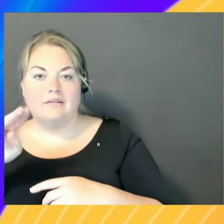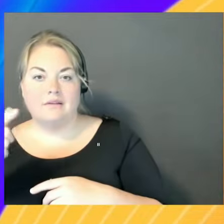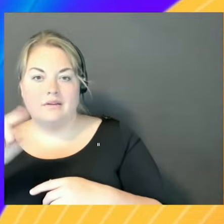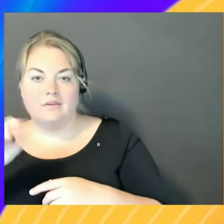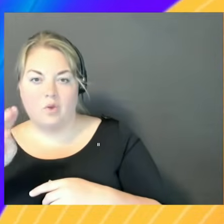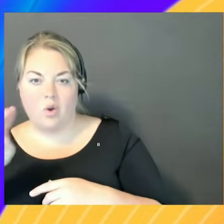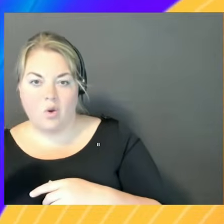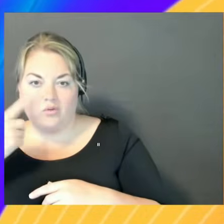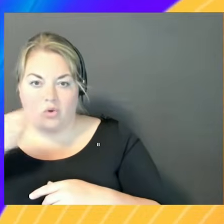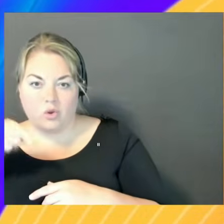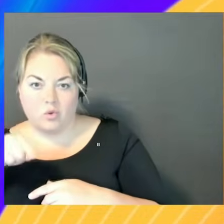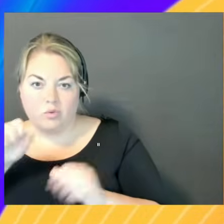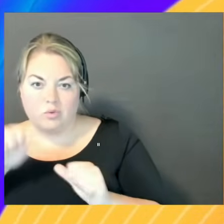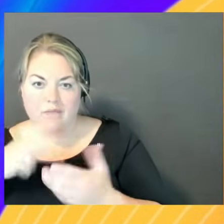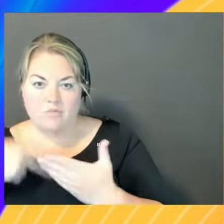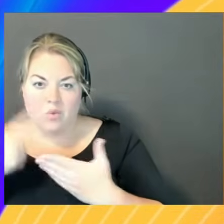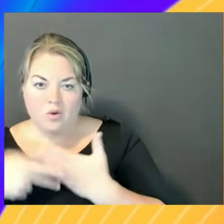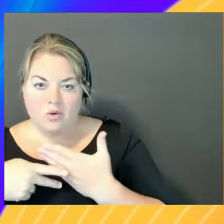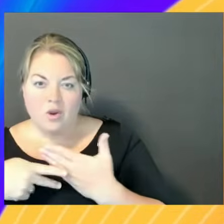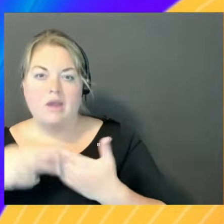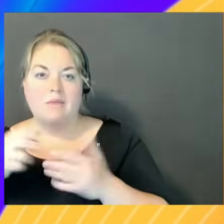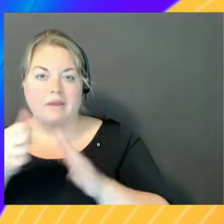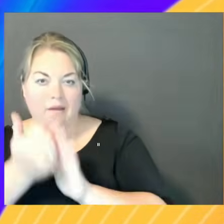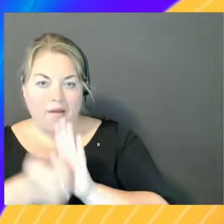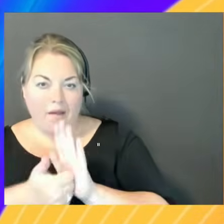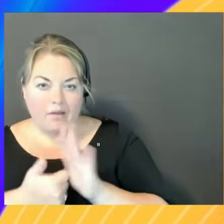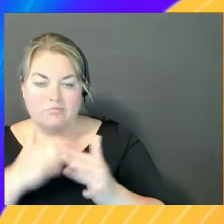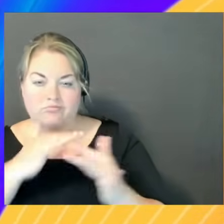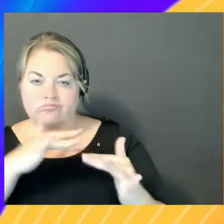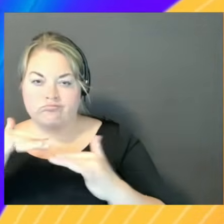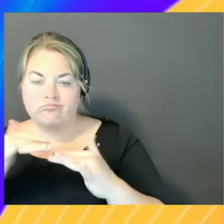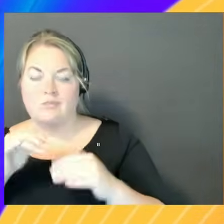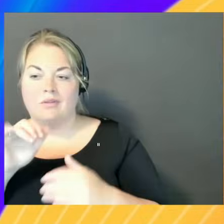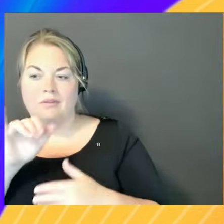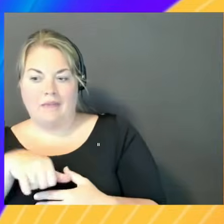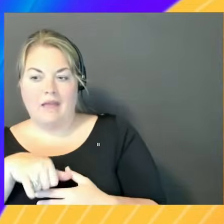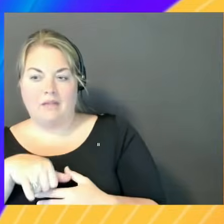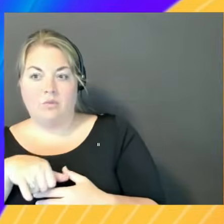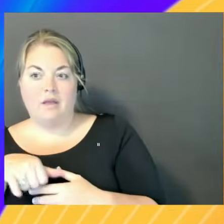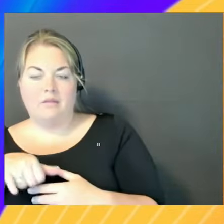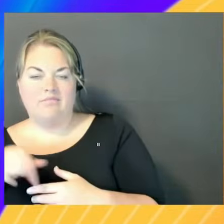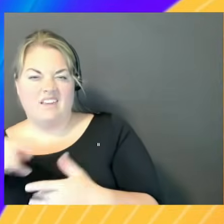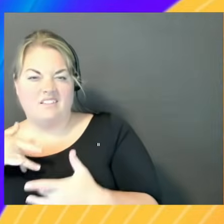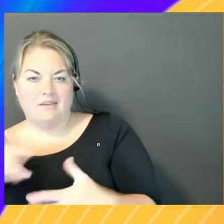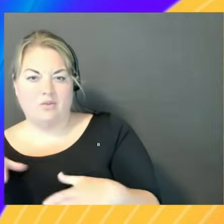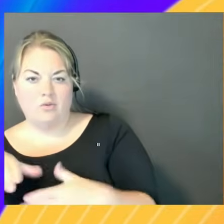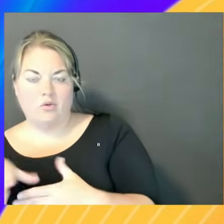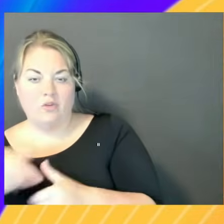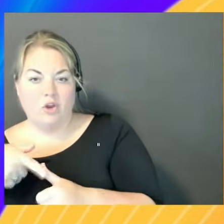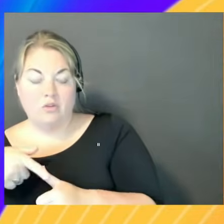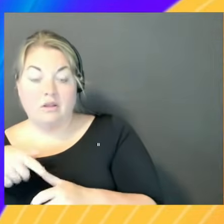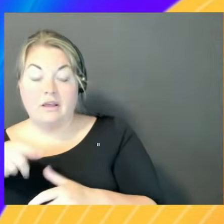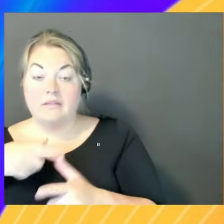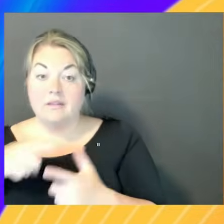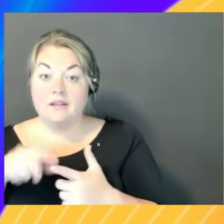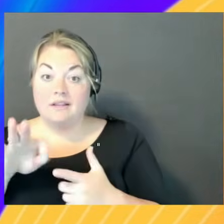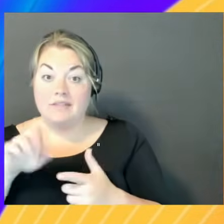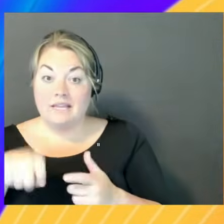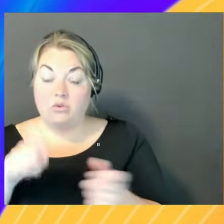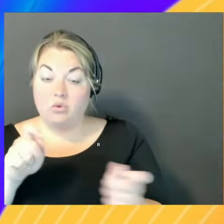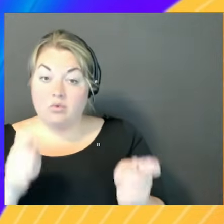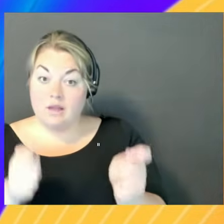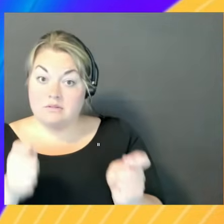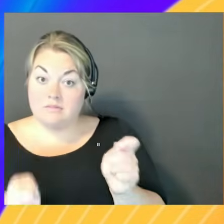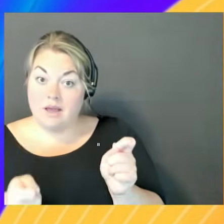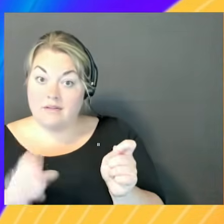accounts. And so that's what customers do first. And then if they need to customize their sets